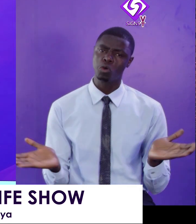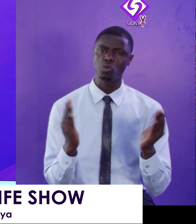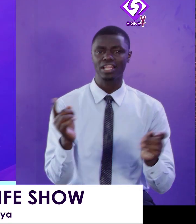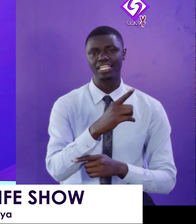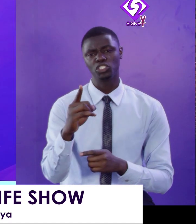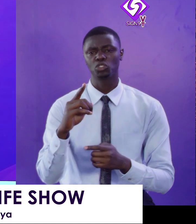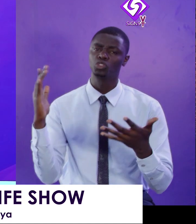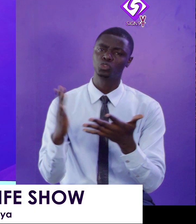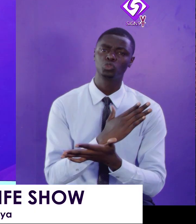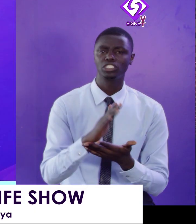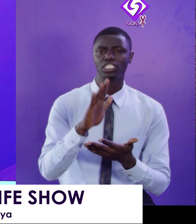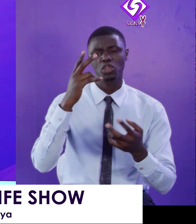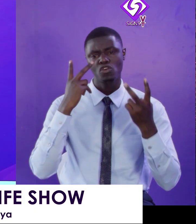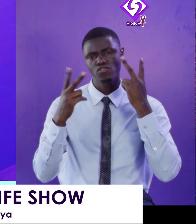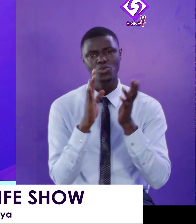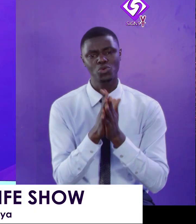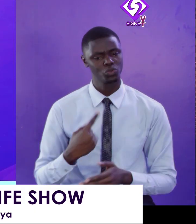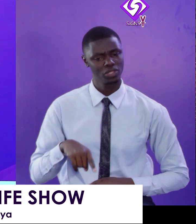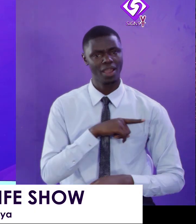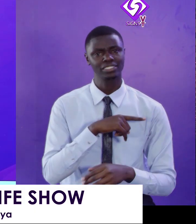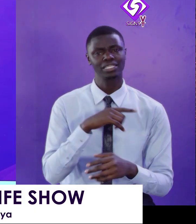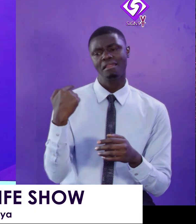share your views with us on